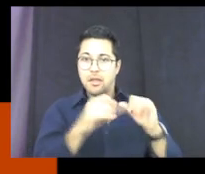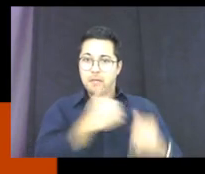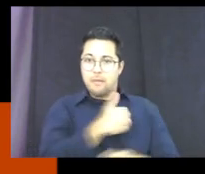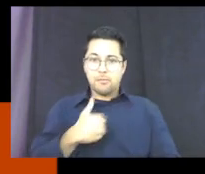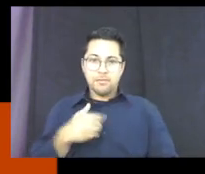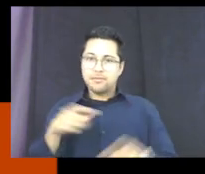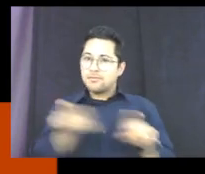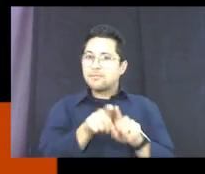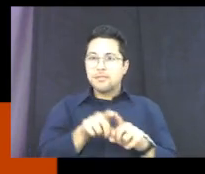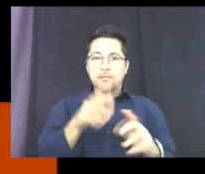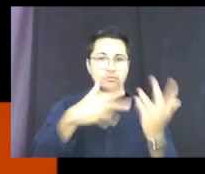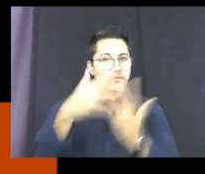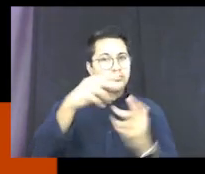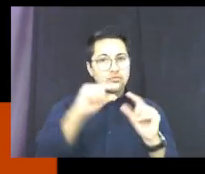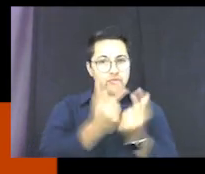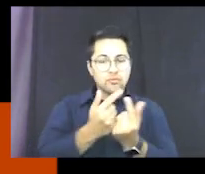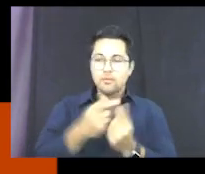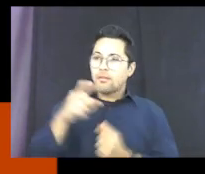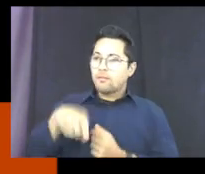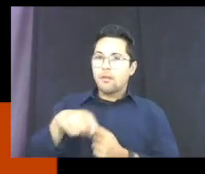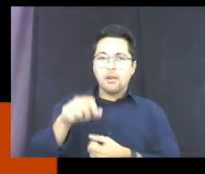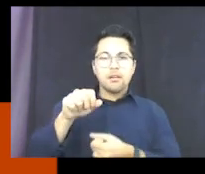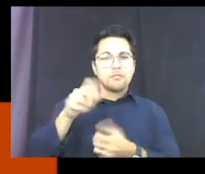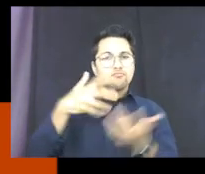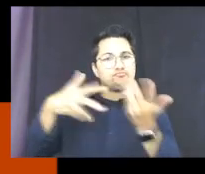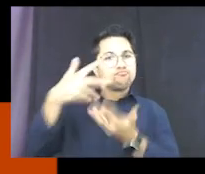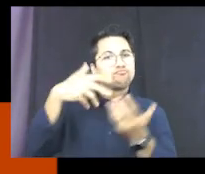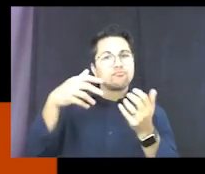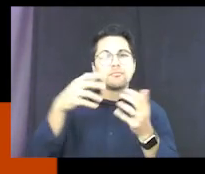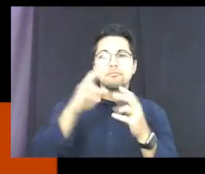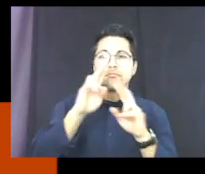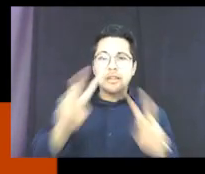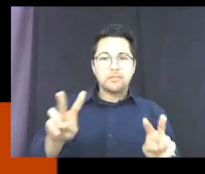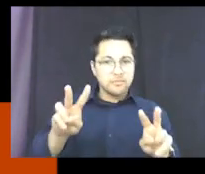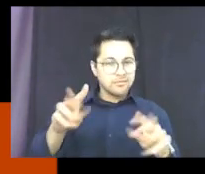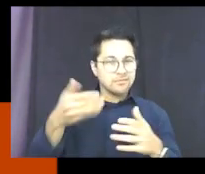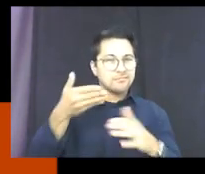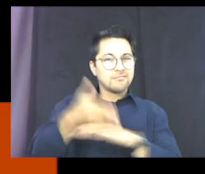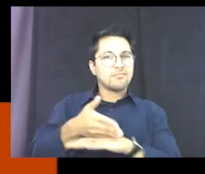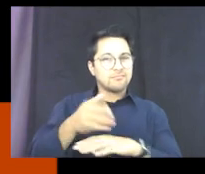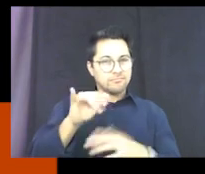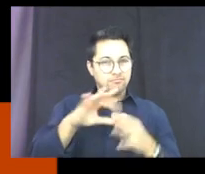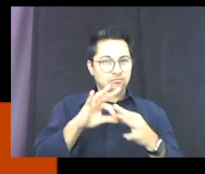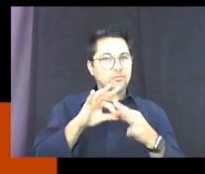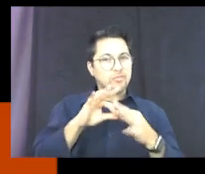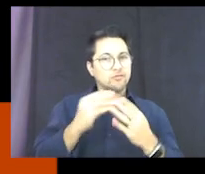group and must coexist together peacefully after your relationship has ended.